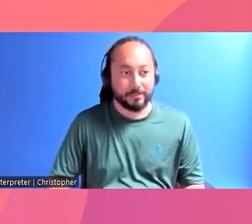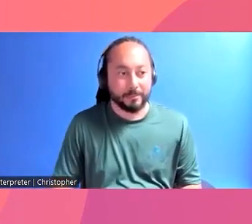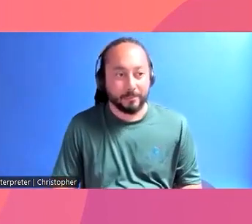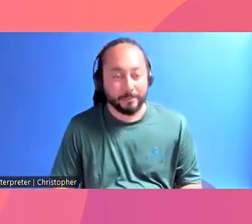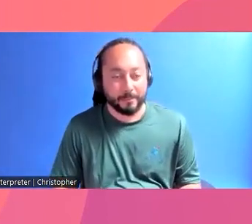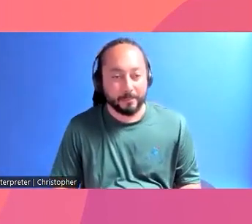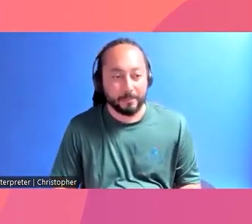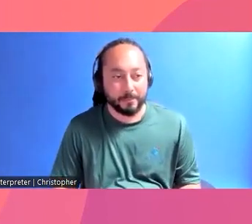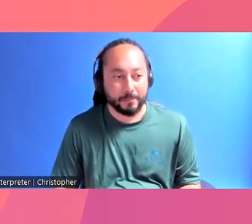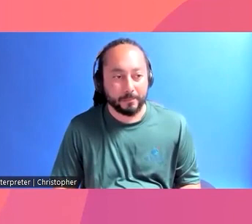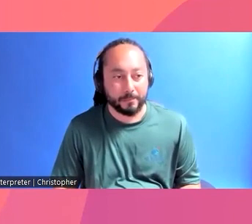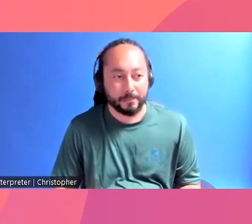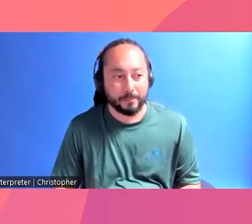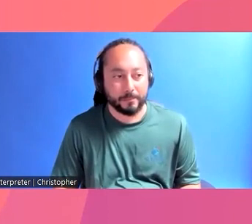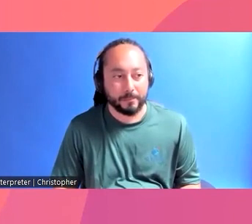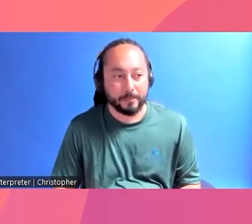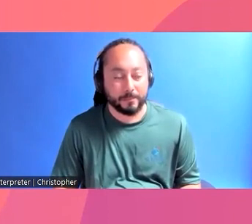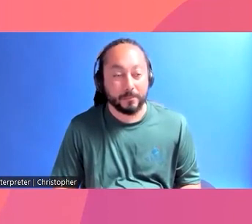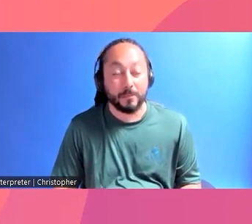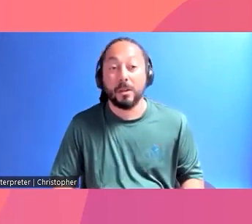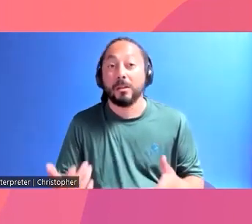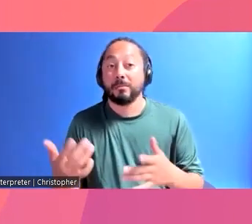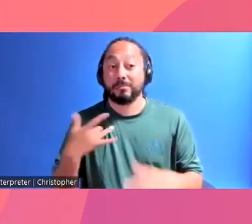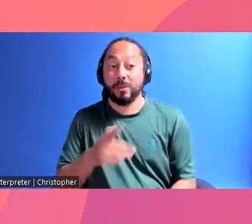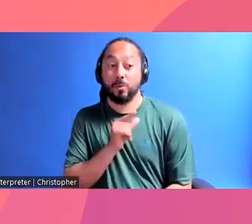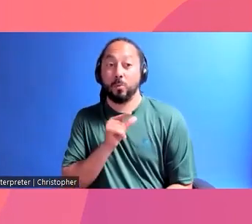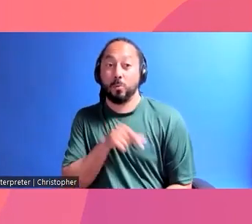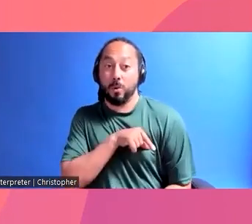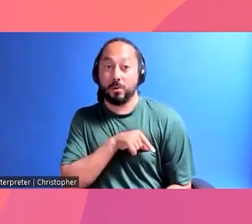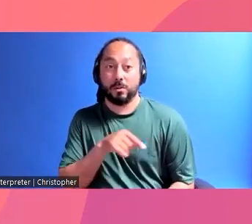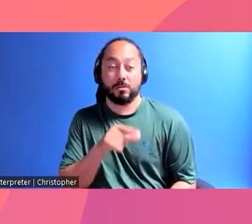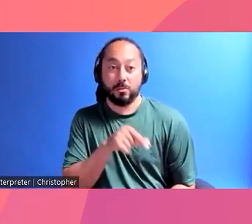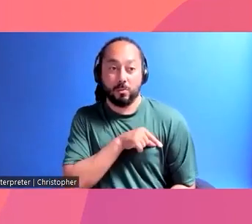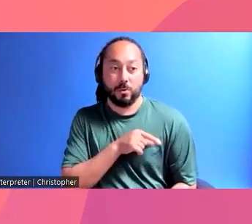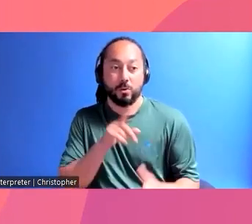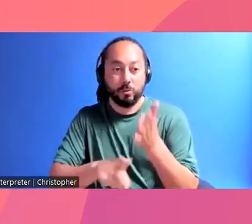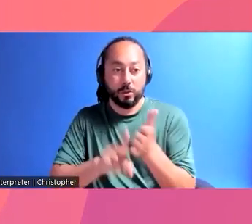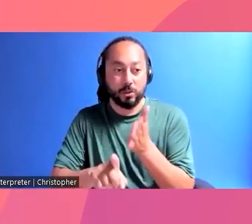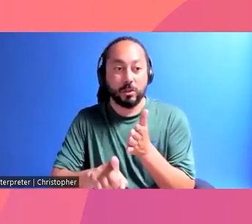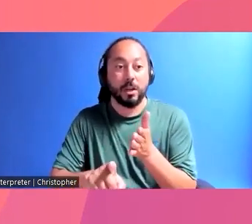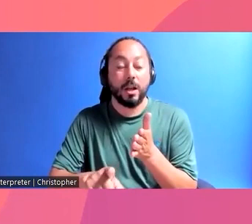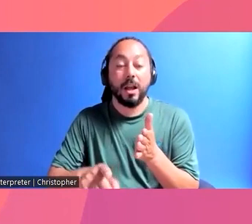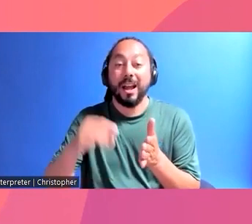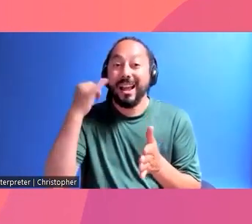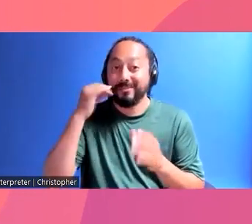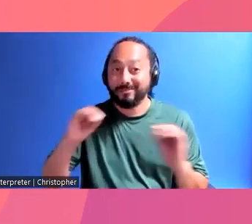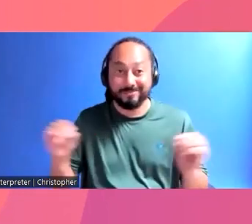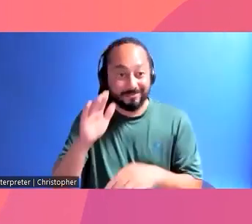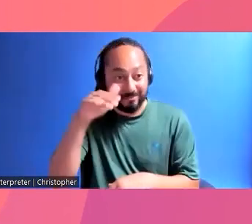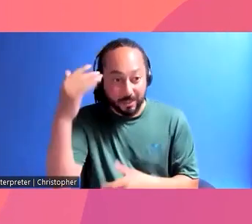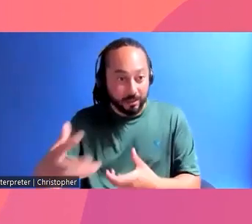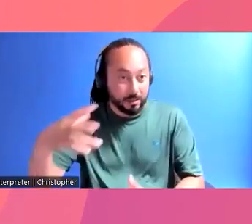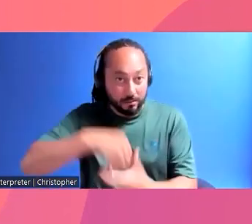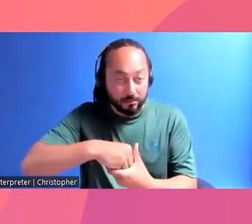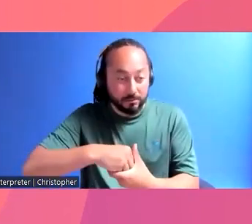And often qualitative research that does include Black survivors of TBI as part of the